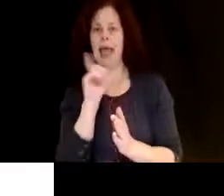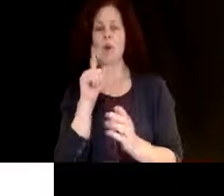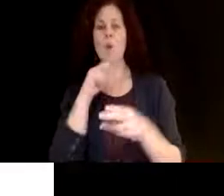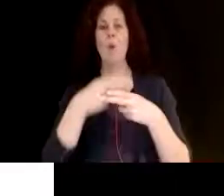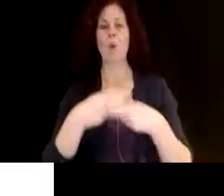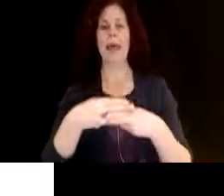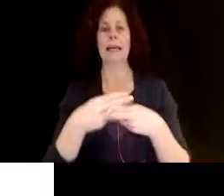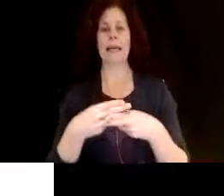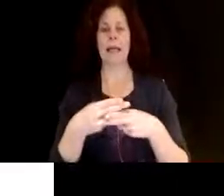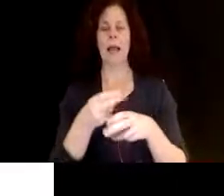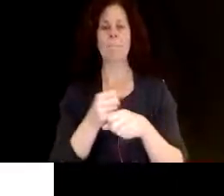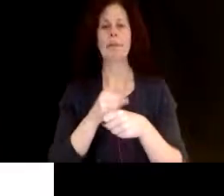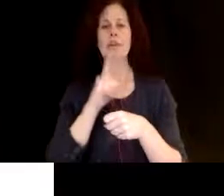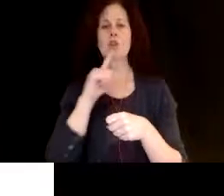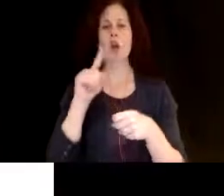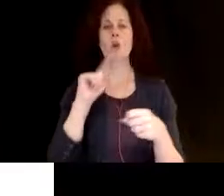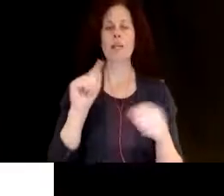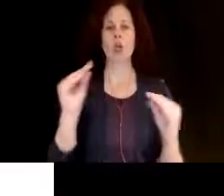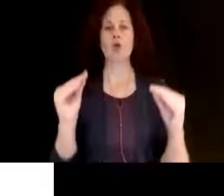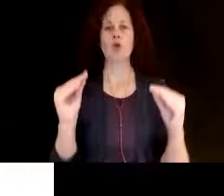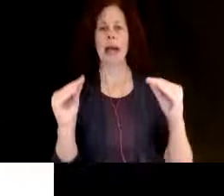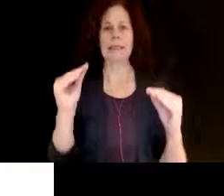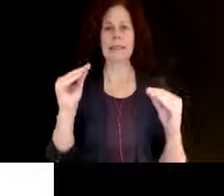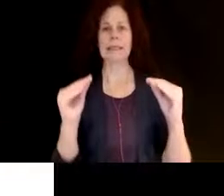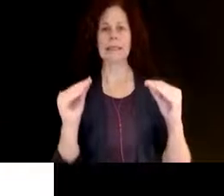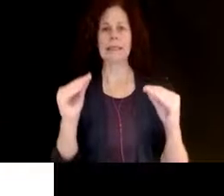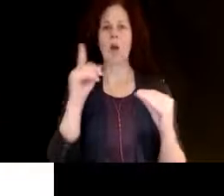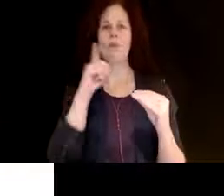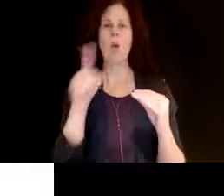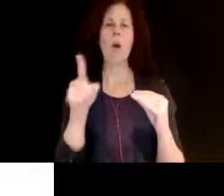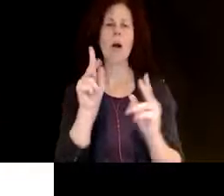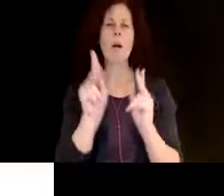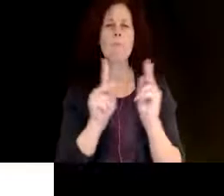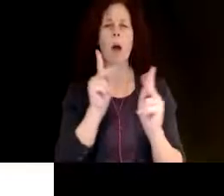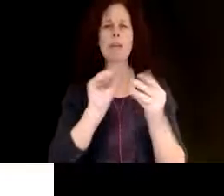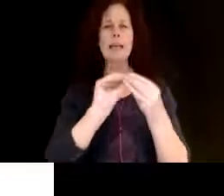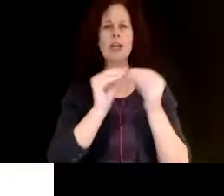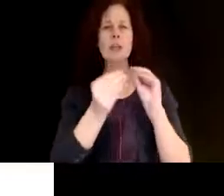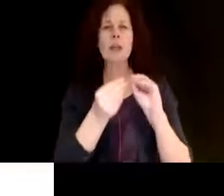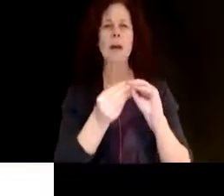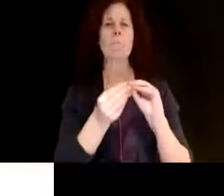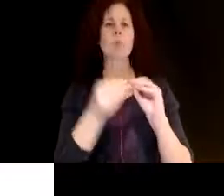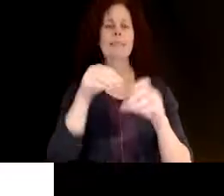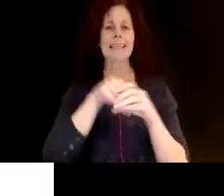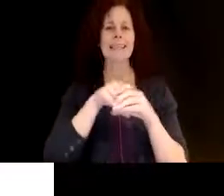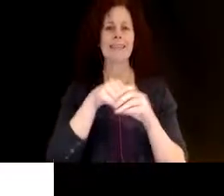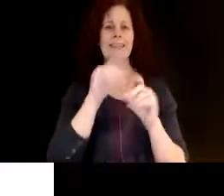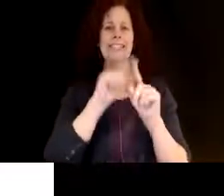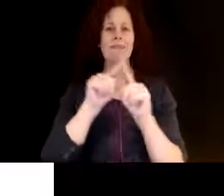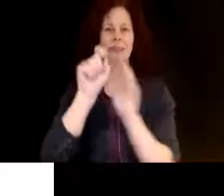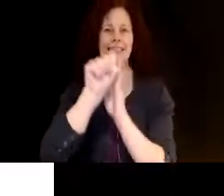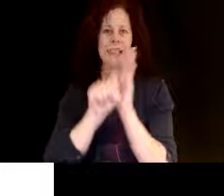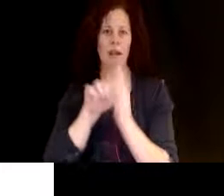over and under representativeness of municipalities of different population sizes and from the different states. We also took